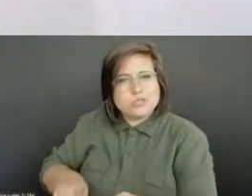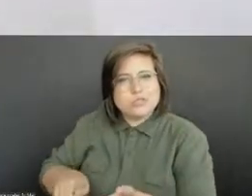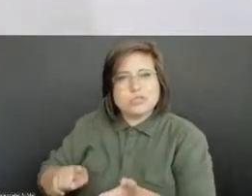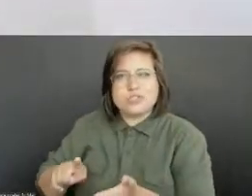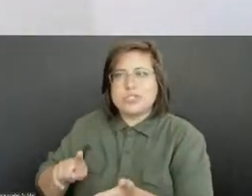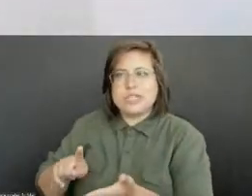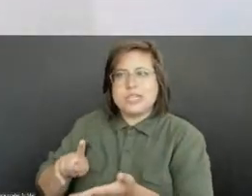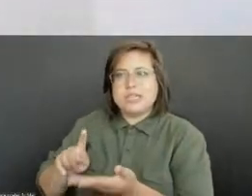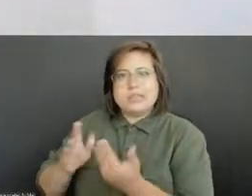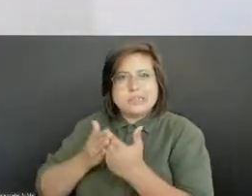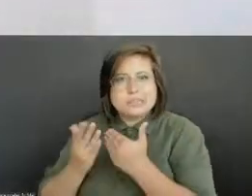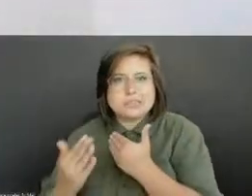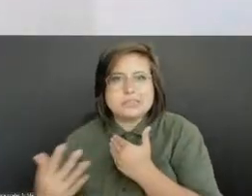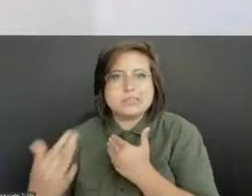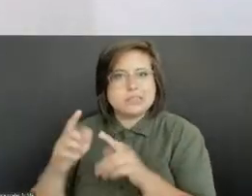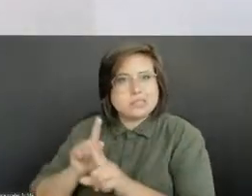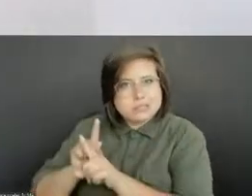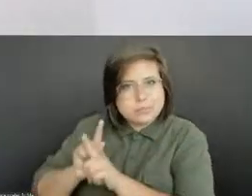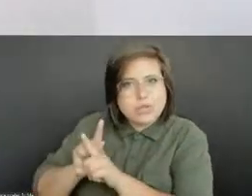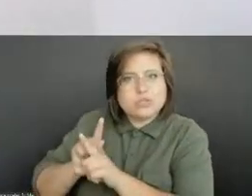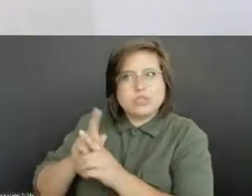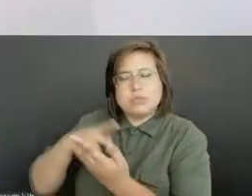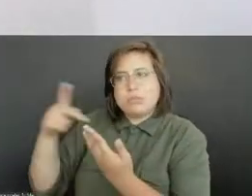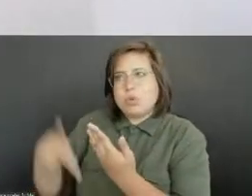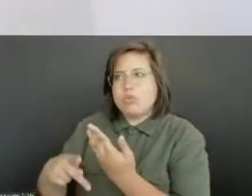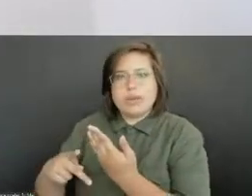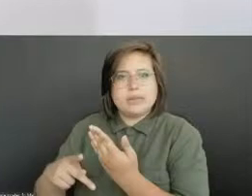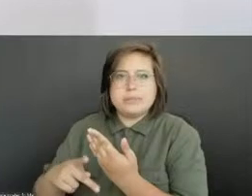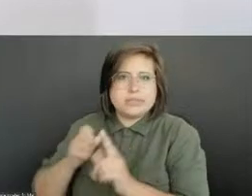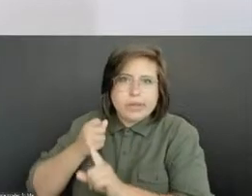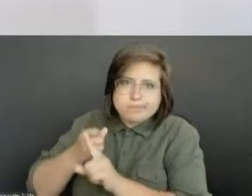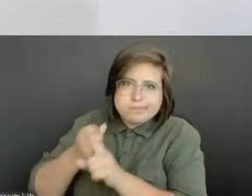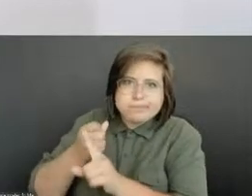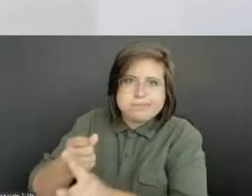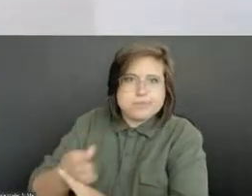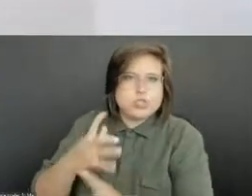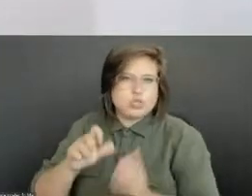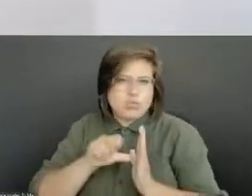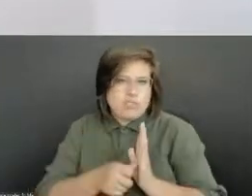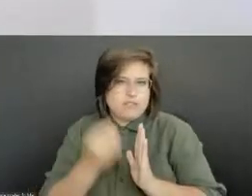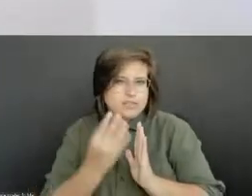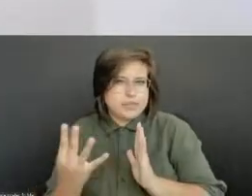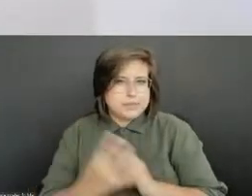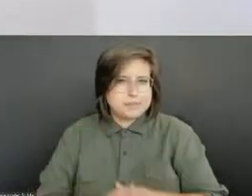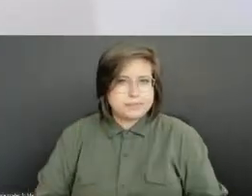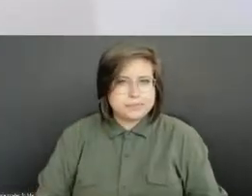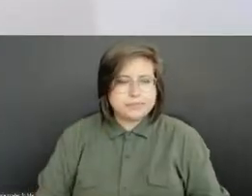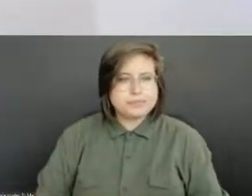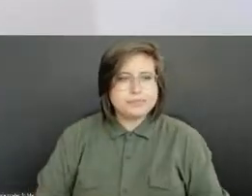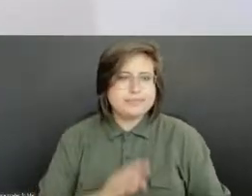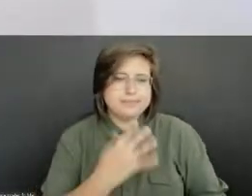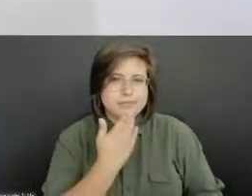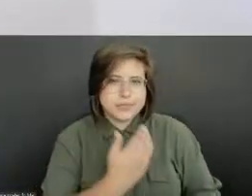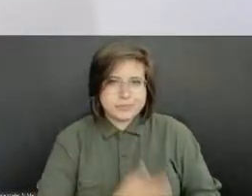further pipeline and mentorship programs. So I just wanted to emphasize that point. Thank you.